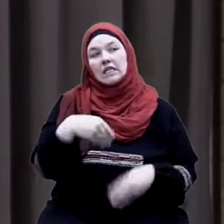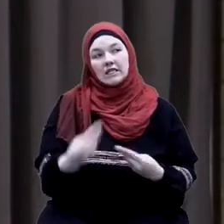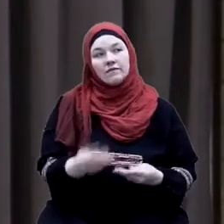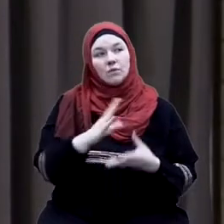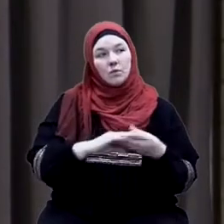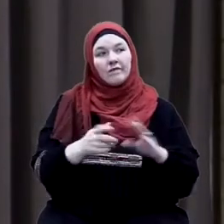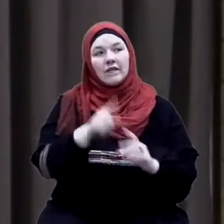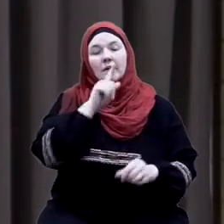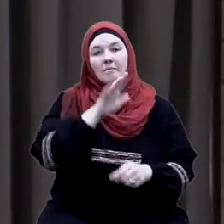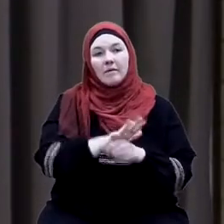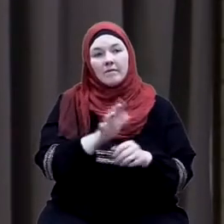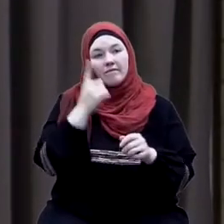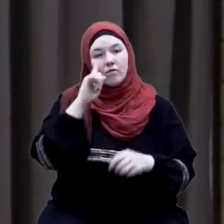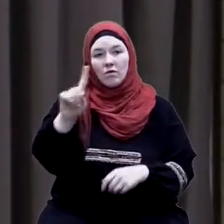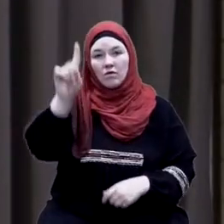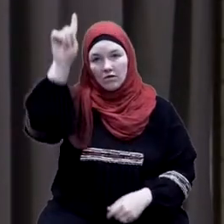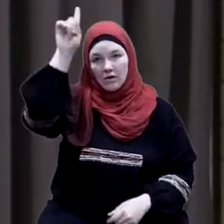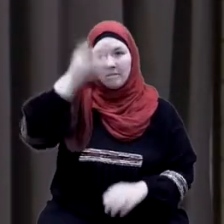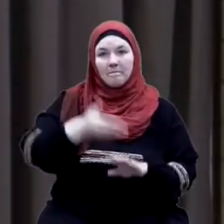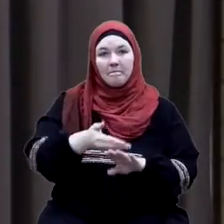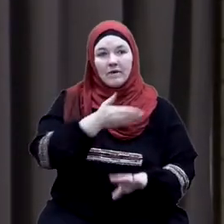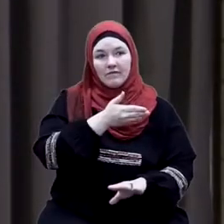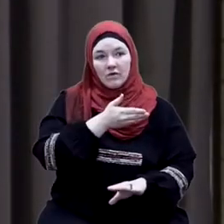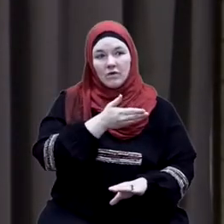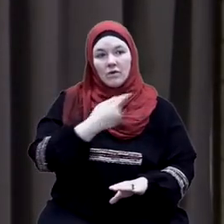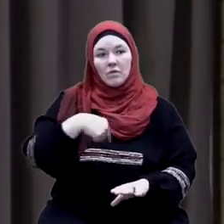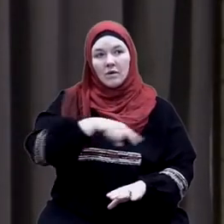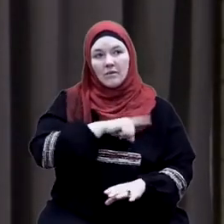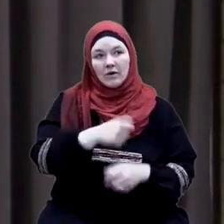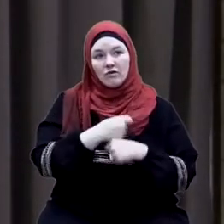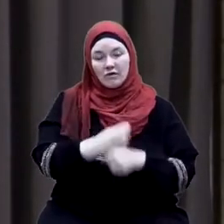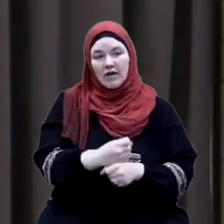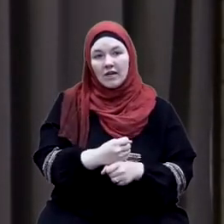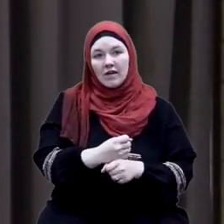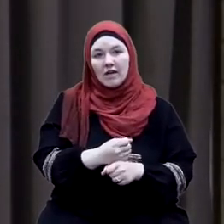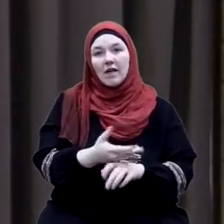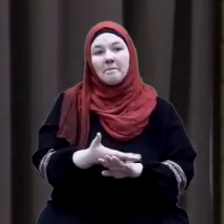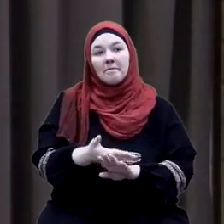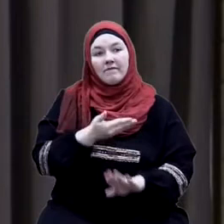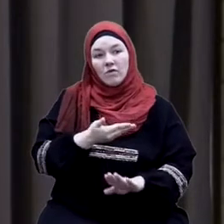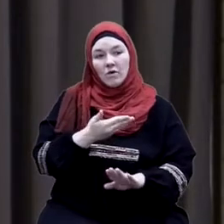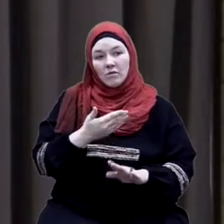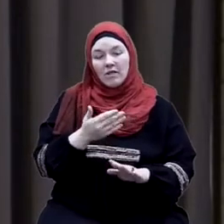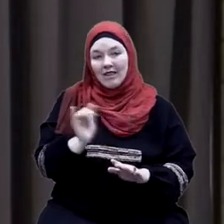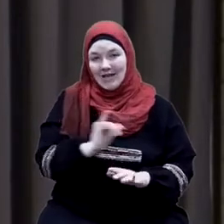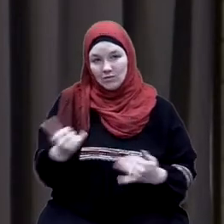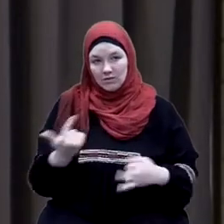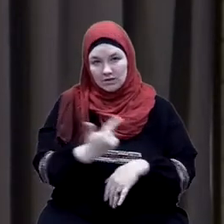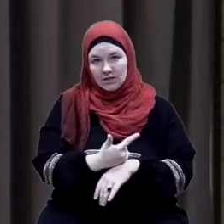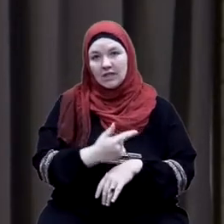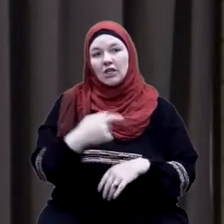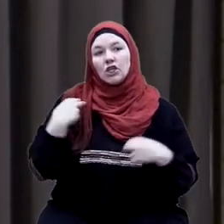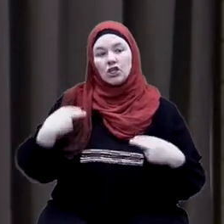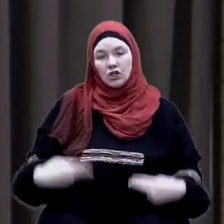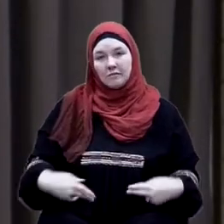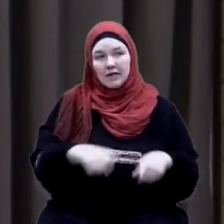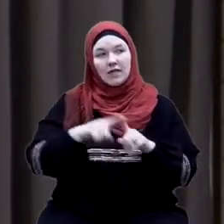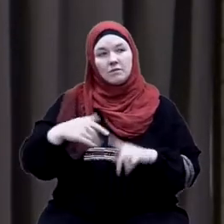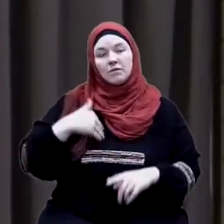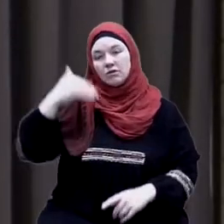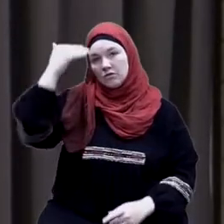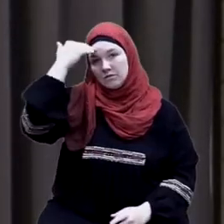commitment with Allah before we were created in the form we are today. Man as we know